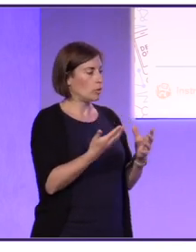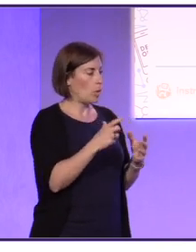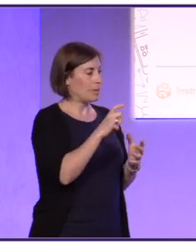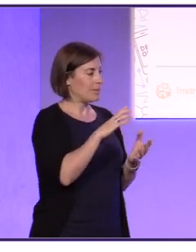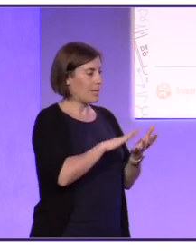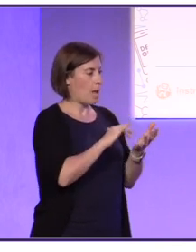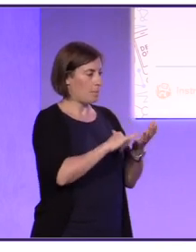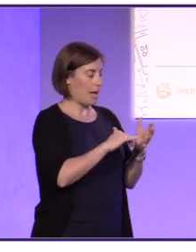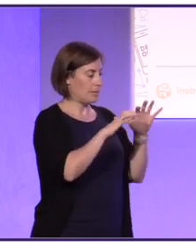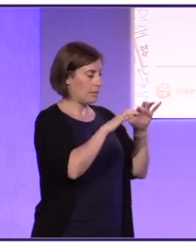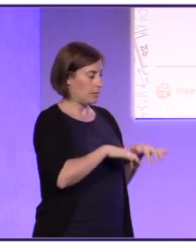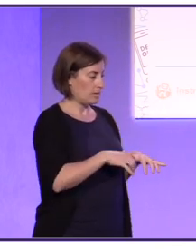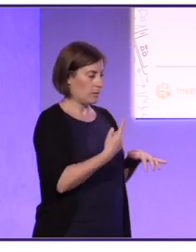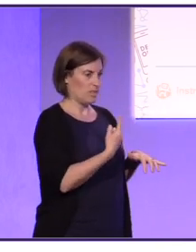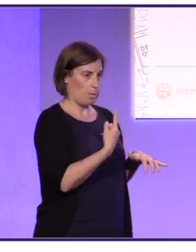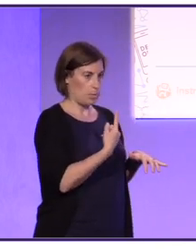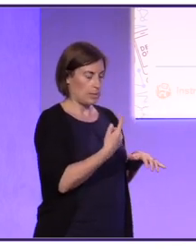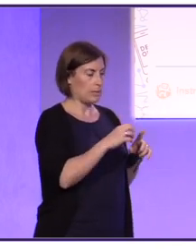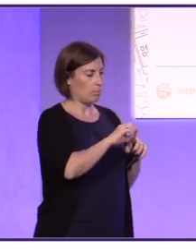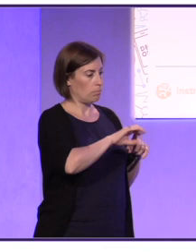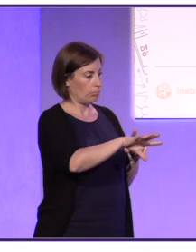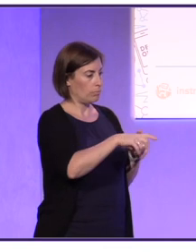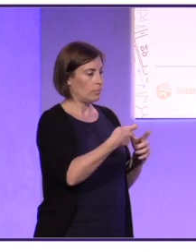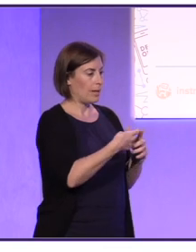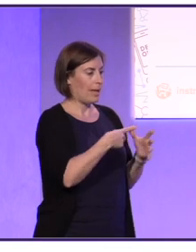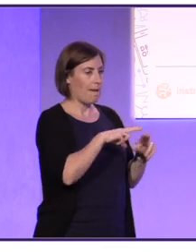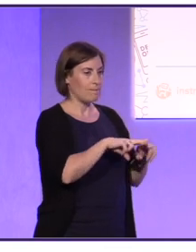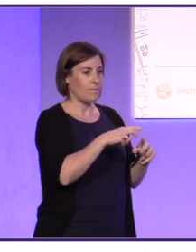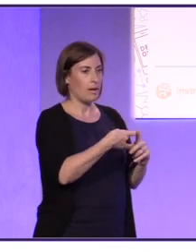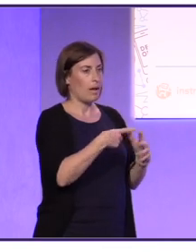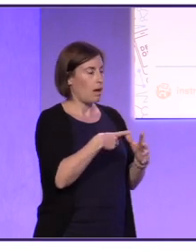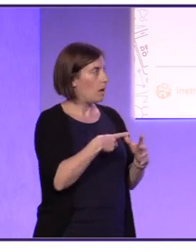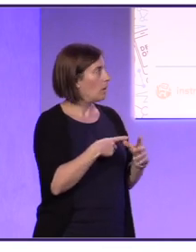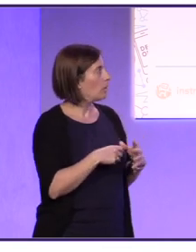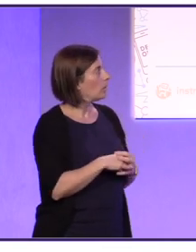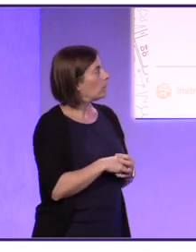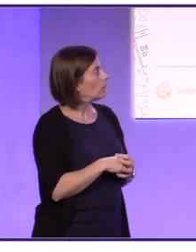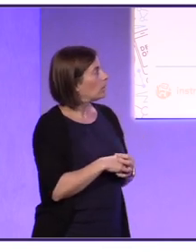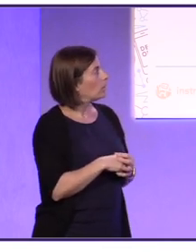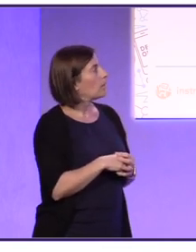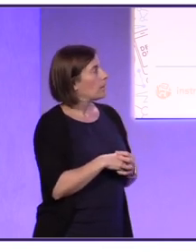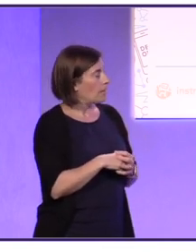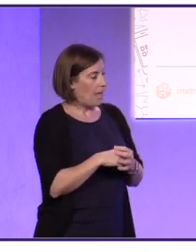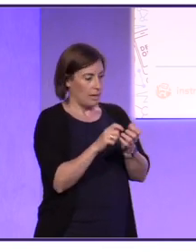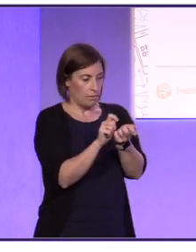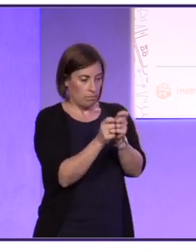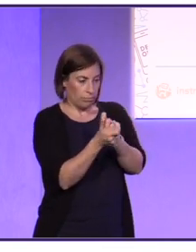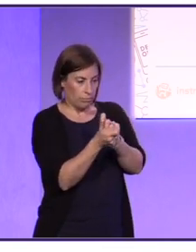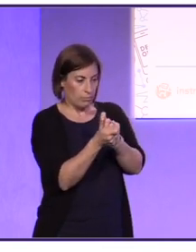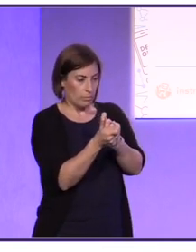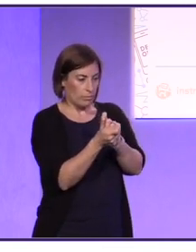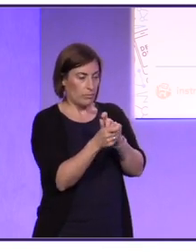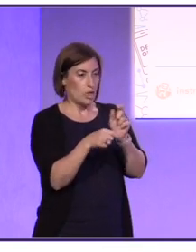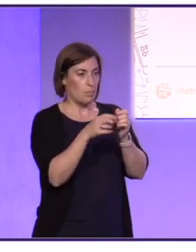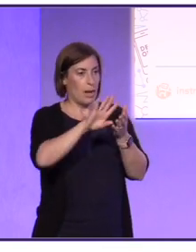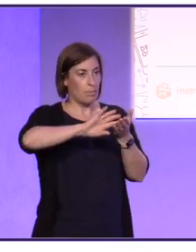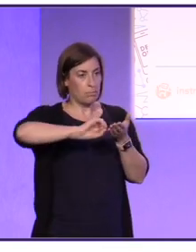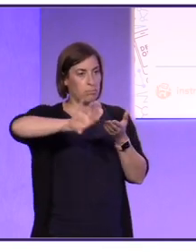gets pushed to our notifier onto Kafka, and then we transform it, write it out to the